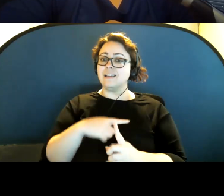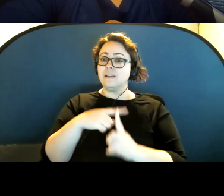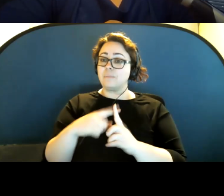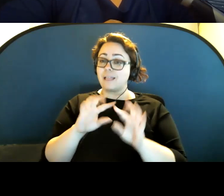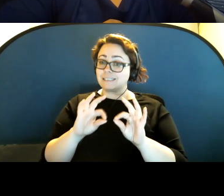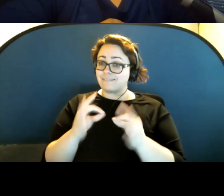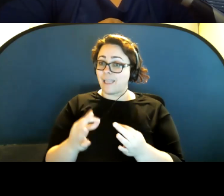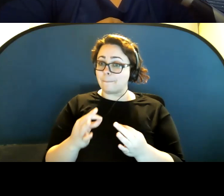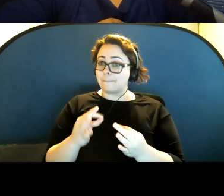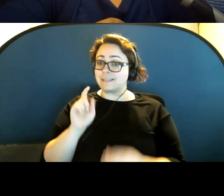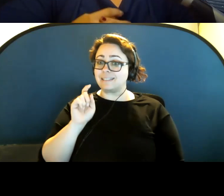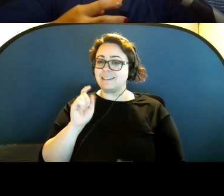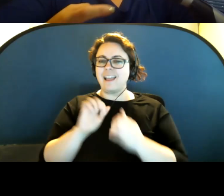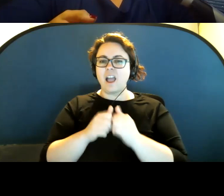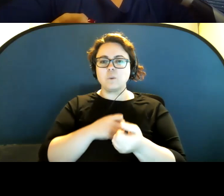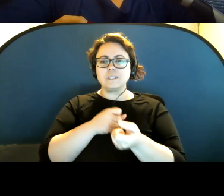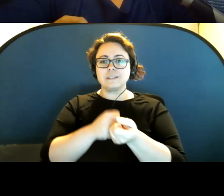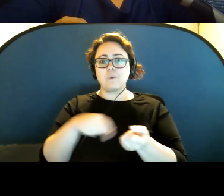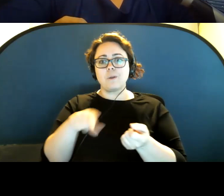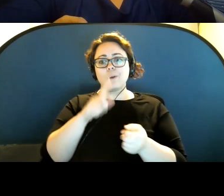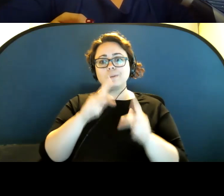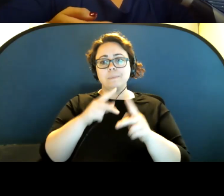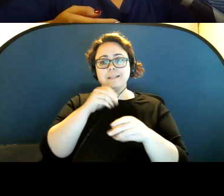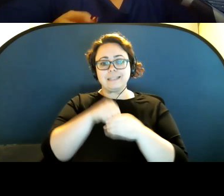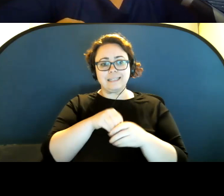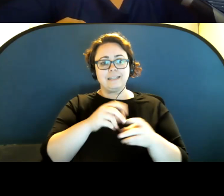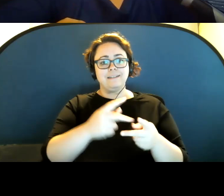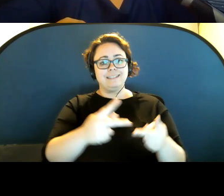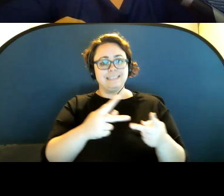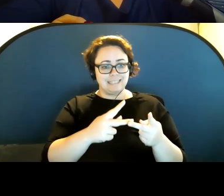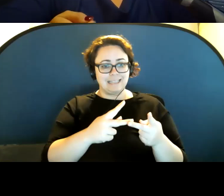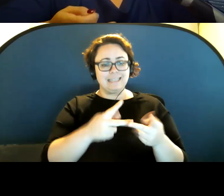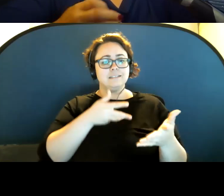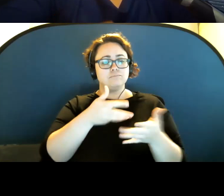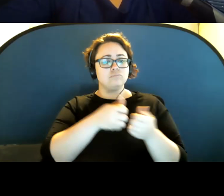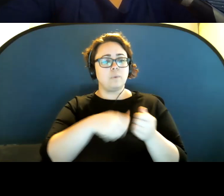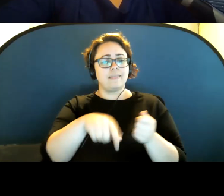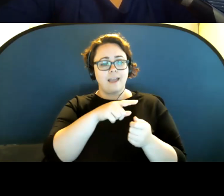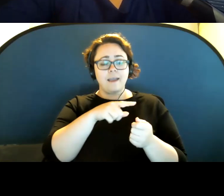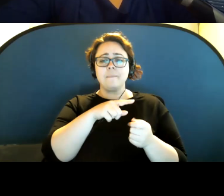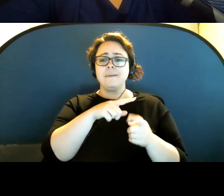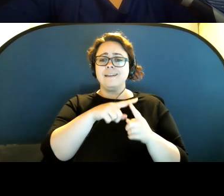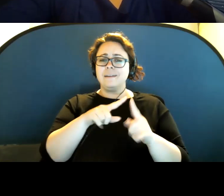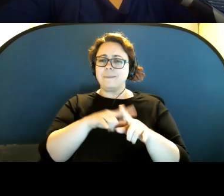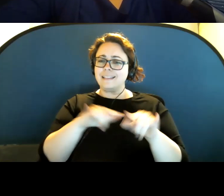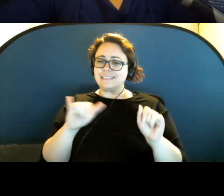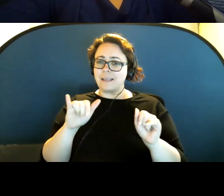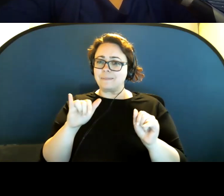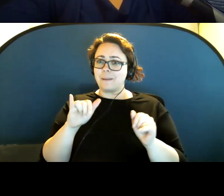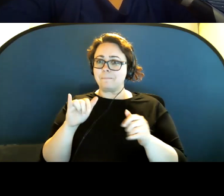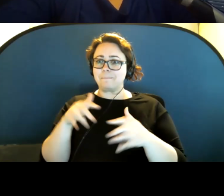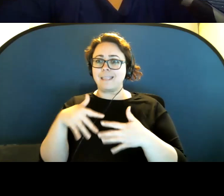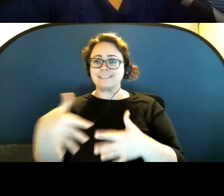members? So how do we support those older adults who are in facilities and engage with them, but also, I think, address the increased anxiety